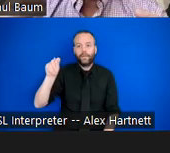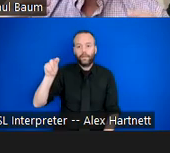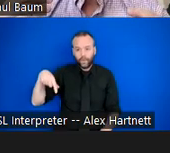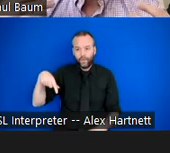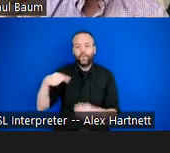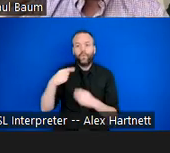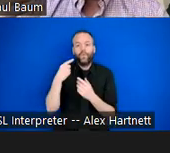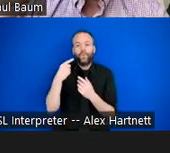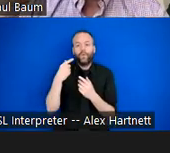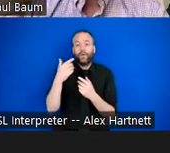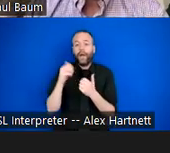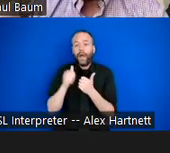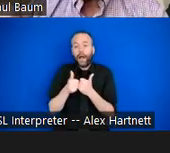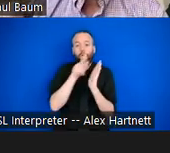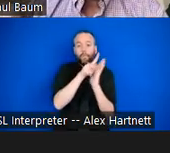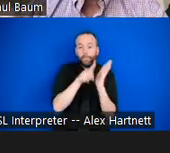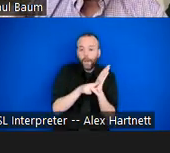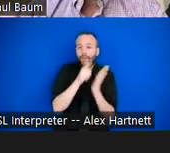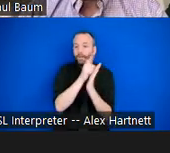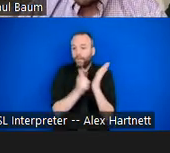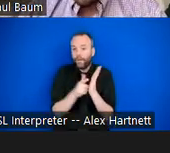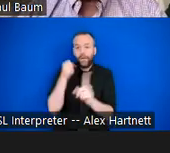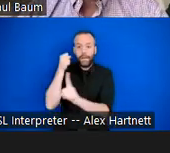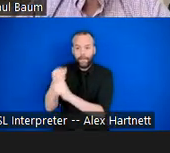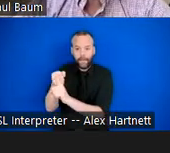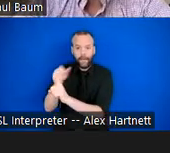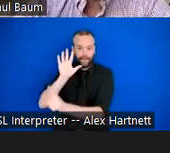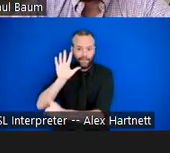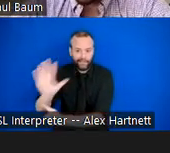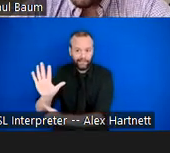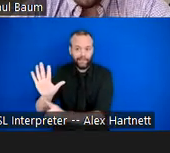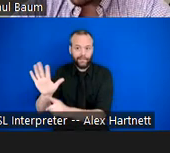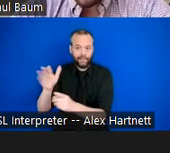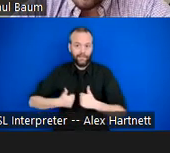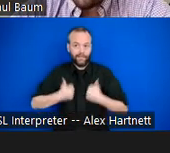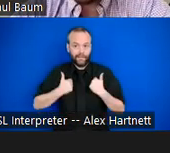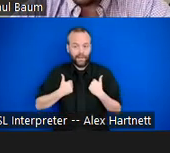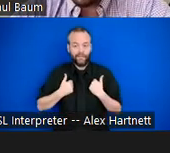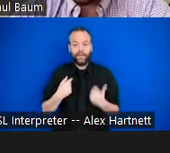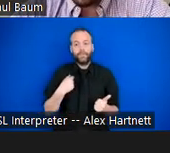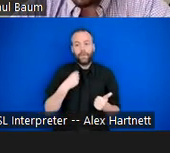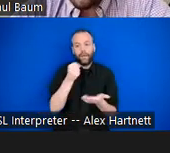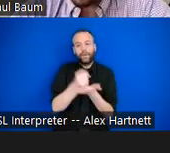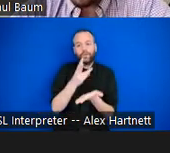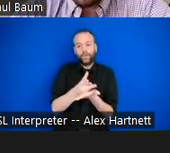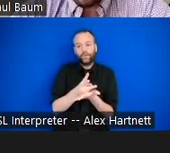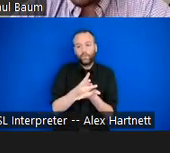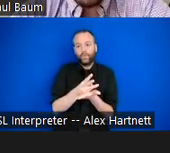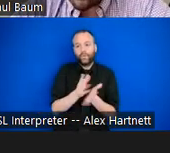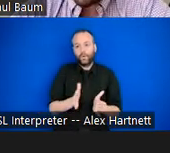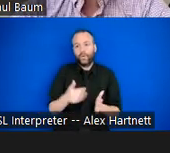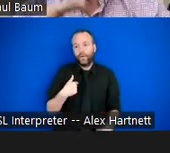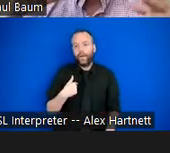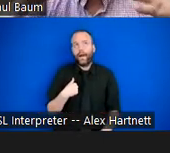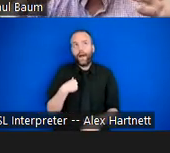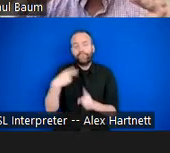how legislation may impact their lives. As a social worker, I have to think through that lens. It is